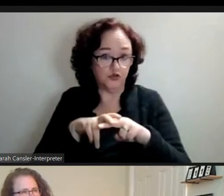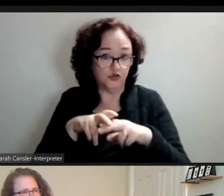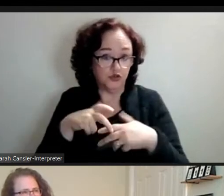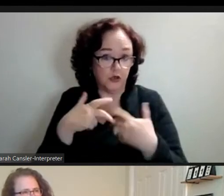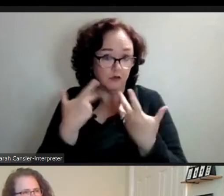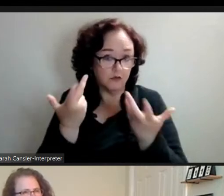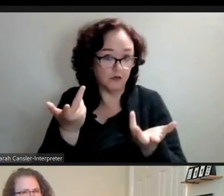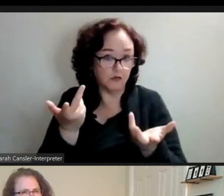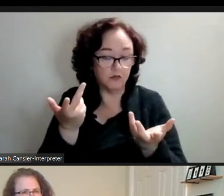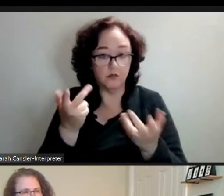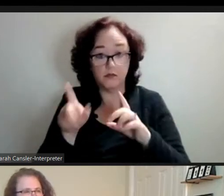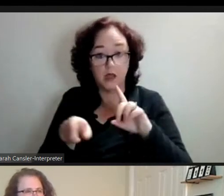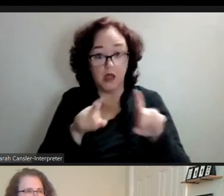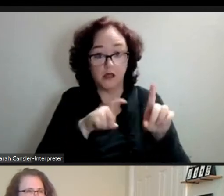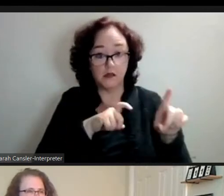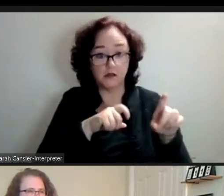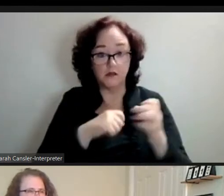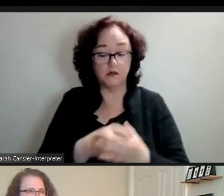ask.